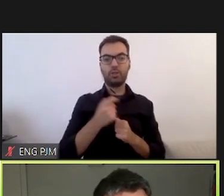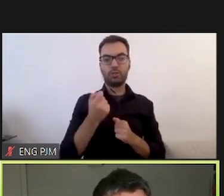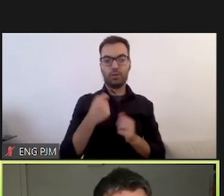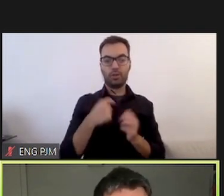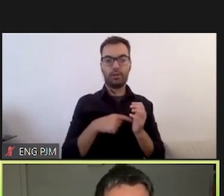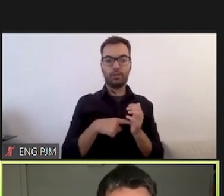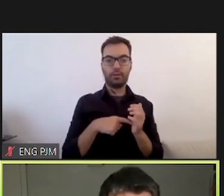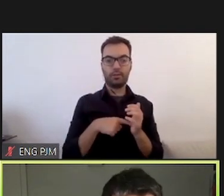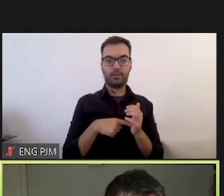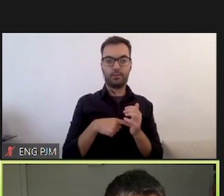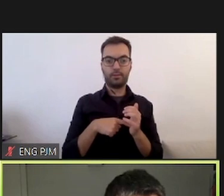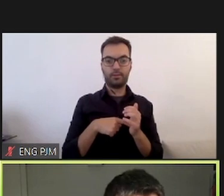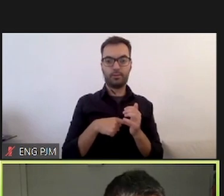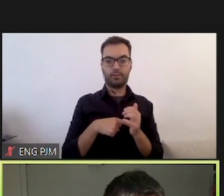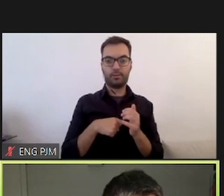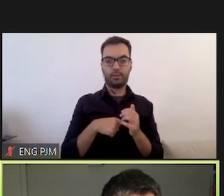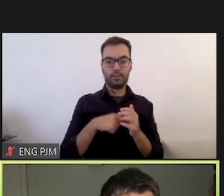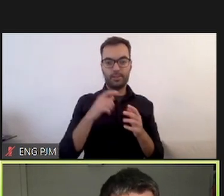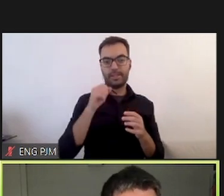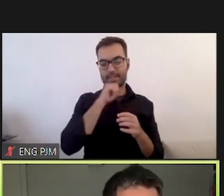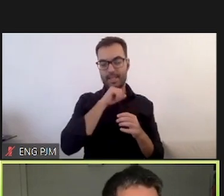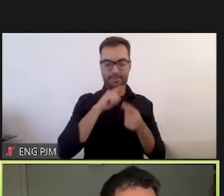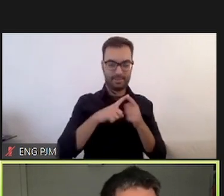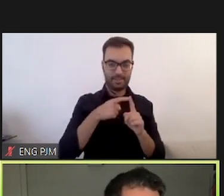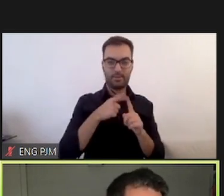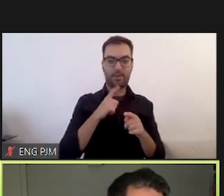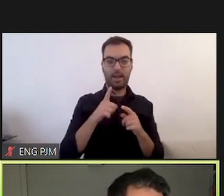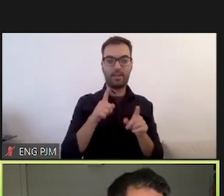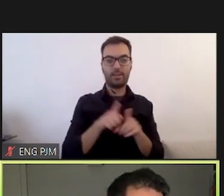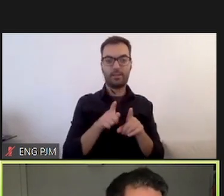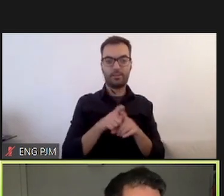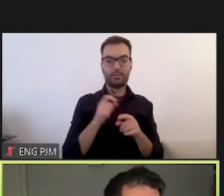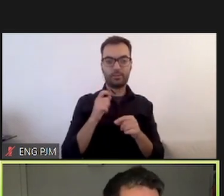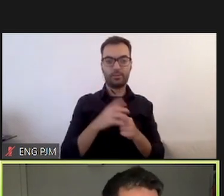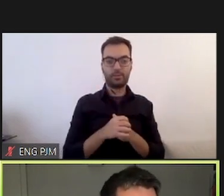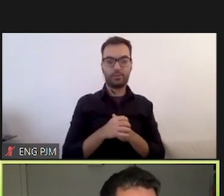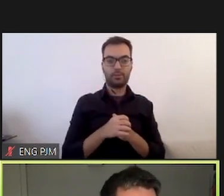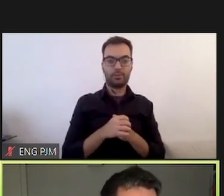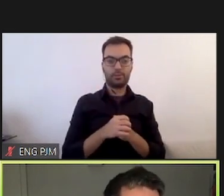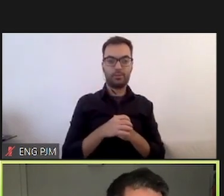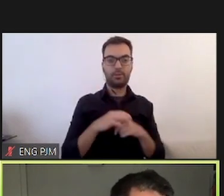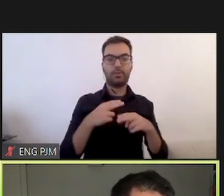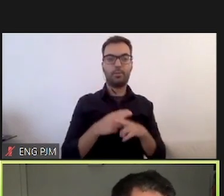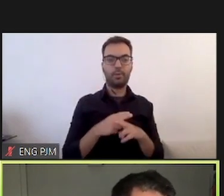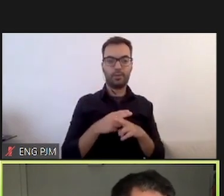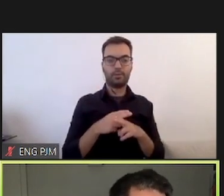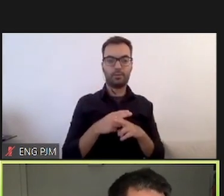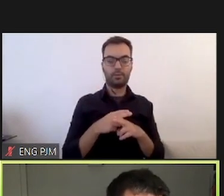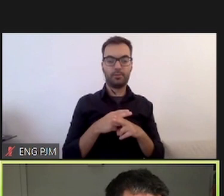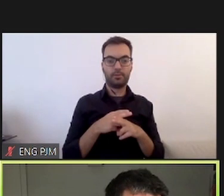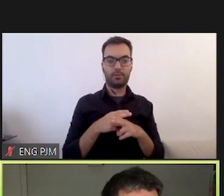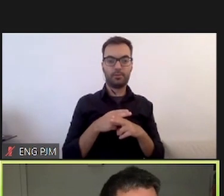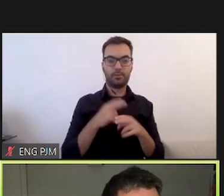the old-fashioned, but also you're having this is split into different sections. You're having